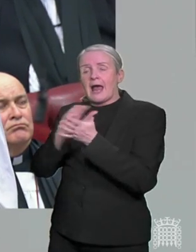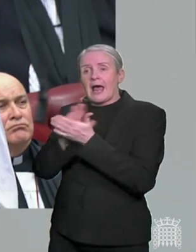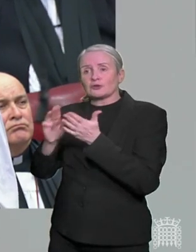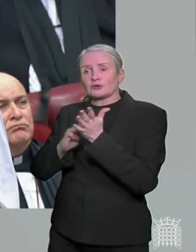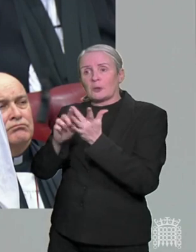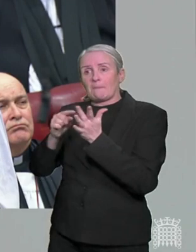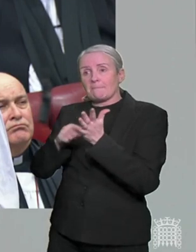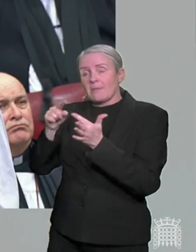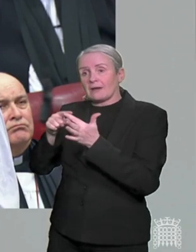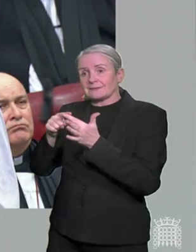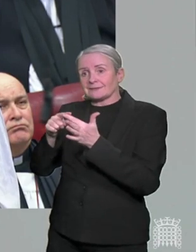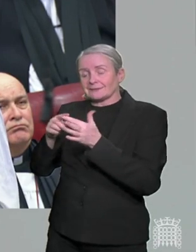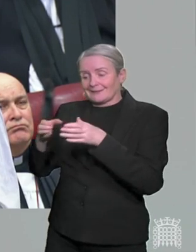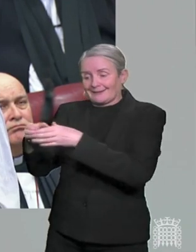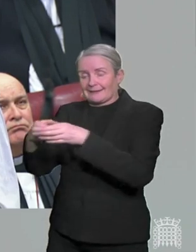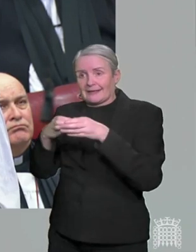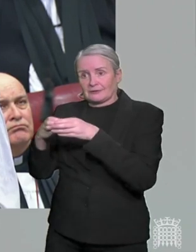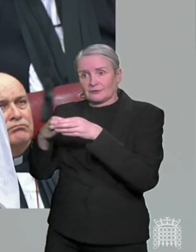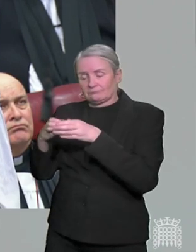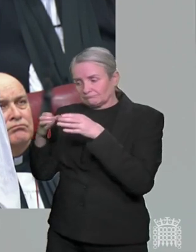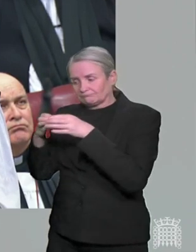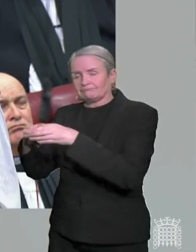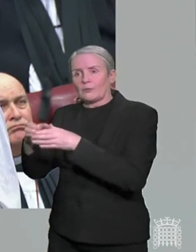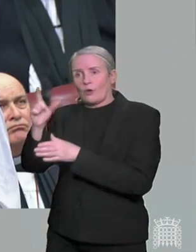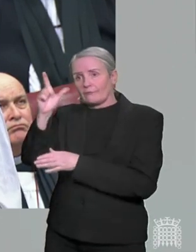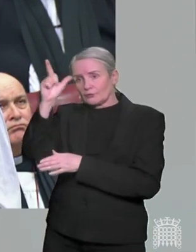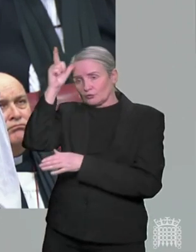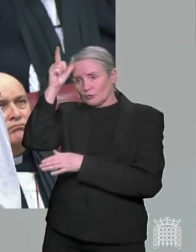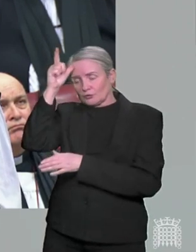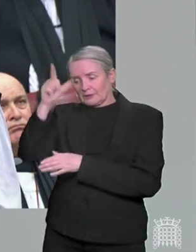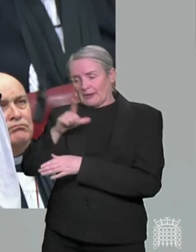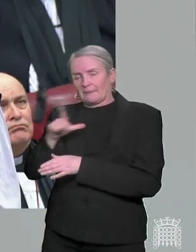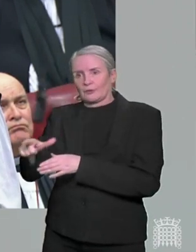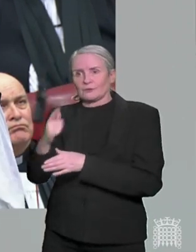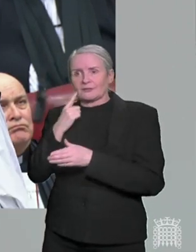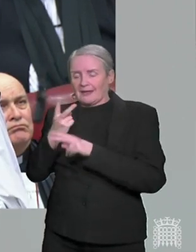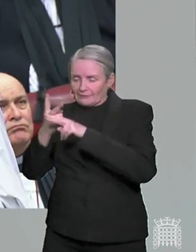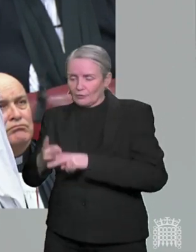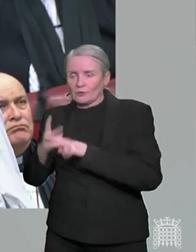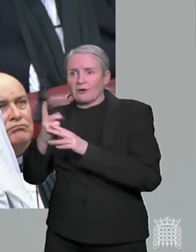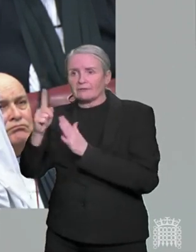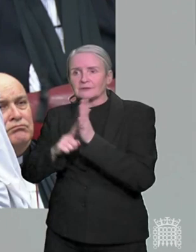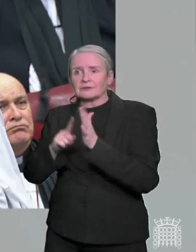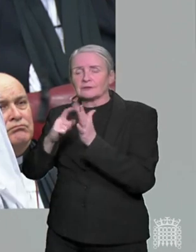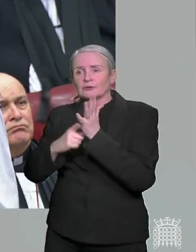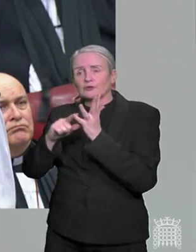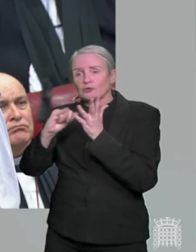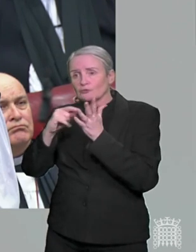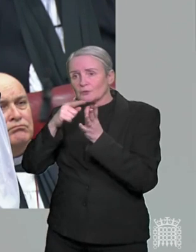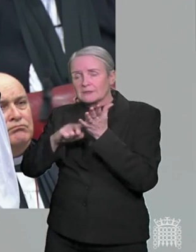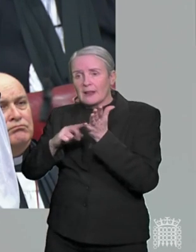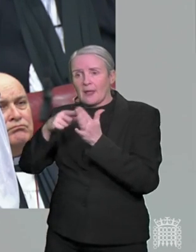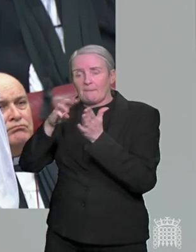given its vulnerability and its significant responsibility as guardian of the holy places, which, if they come